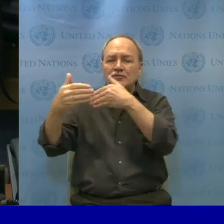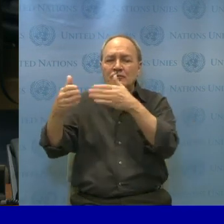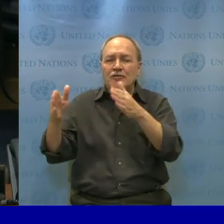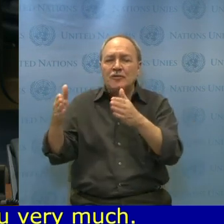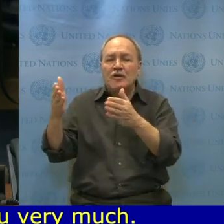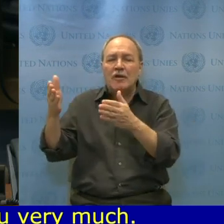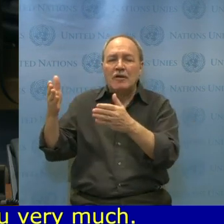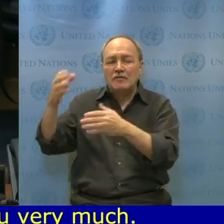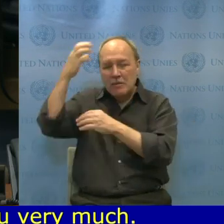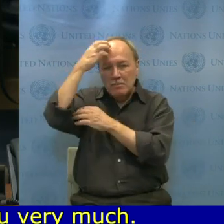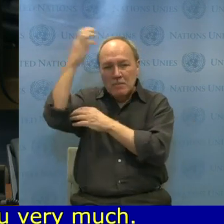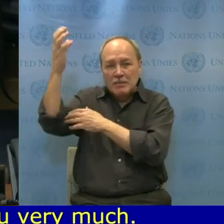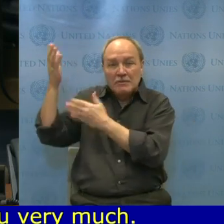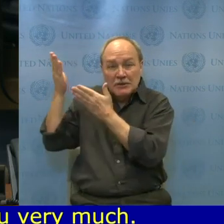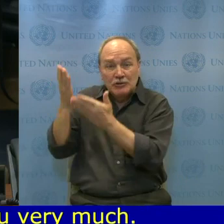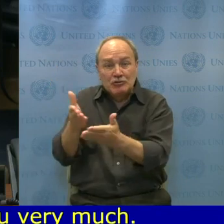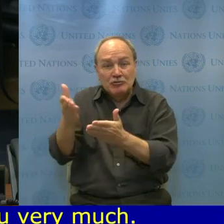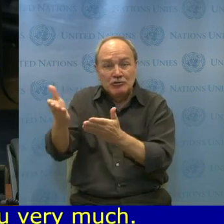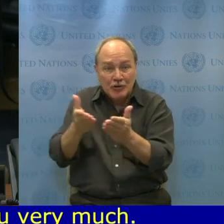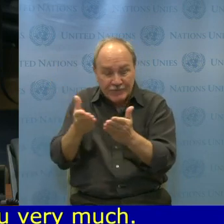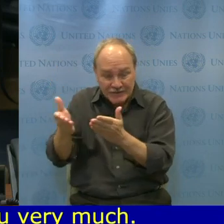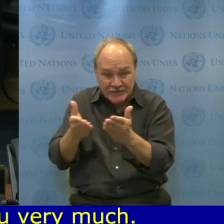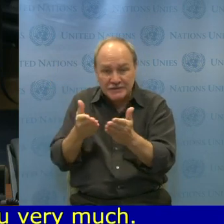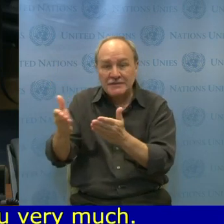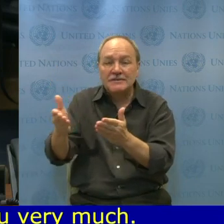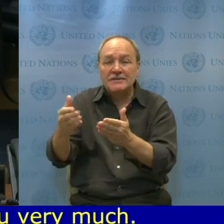Welfare from Zimbabwe, to take the floor, please.